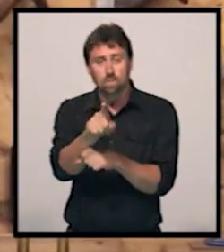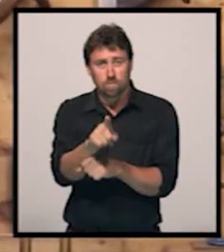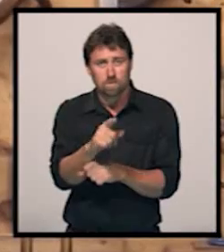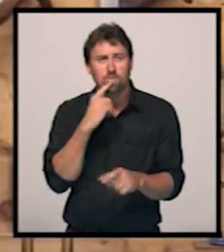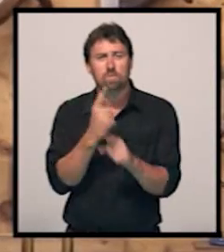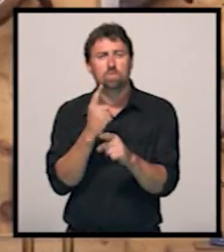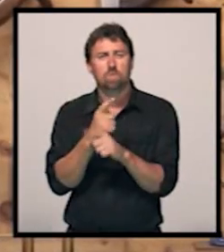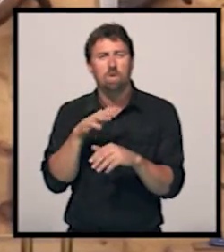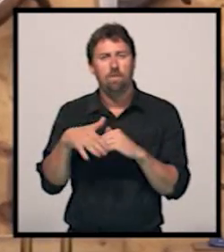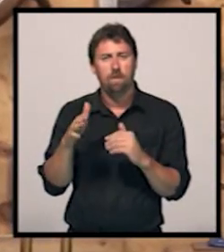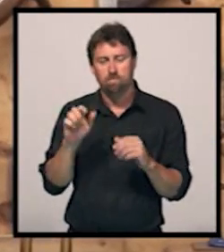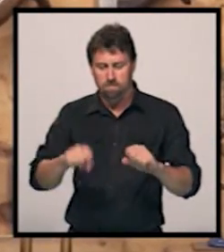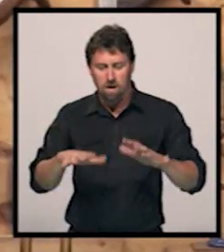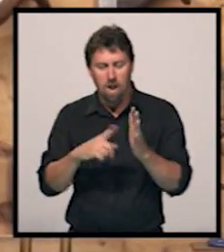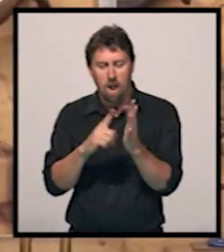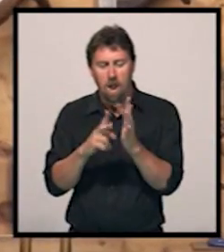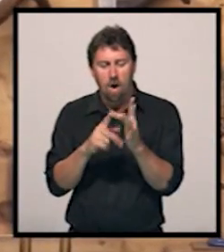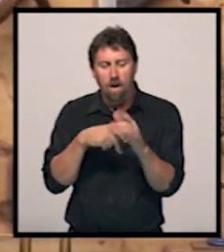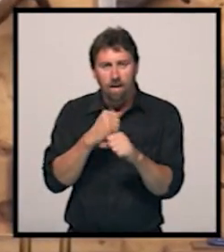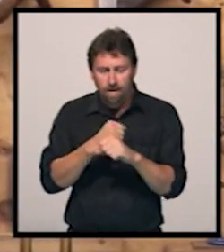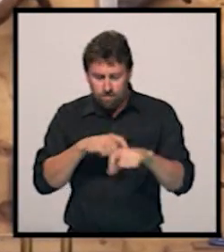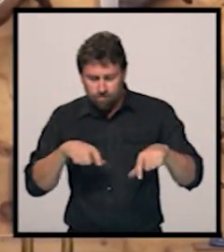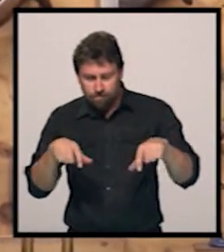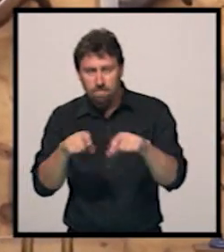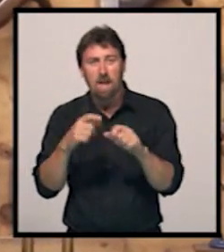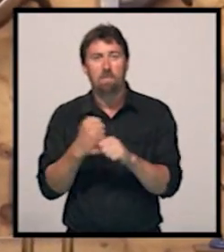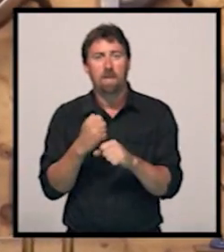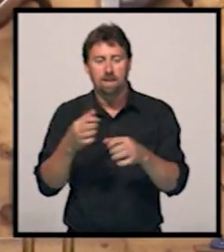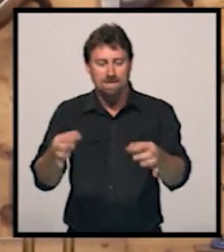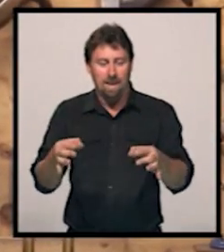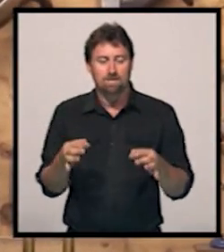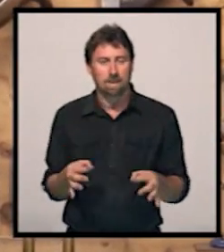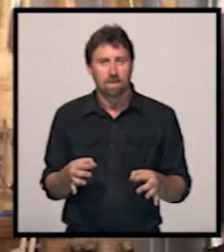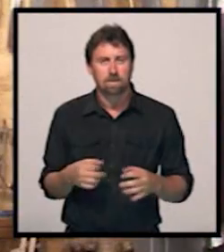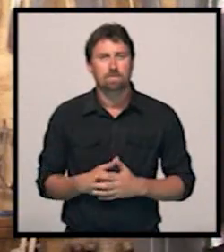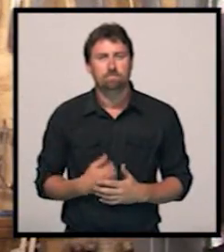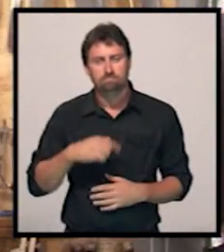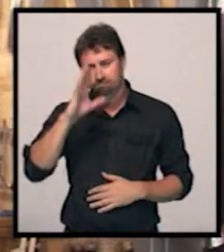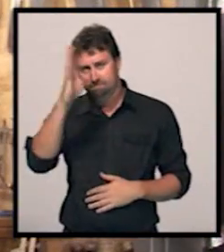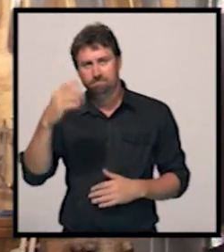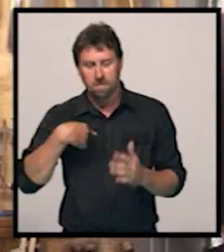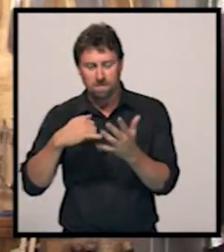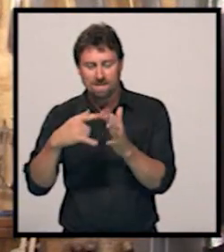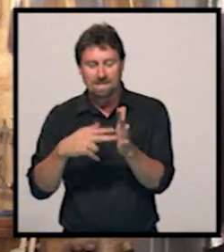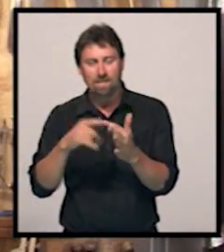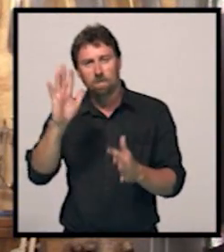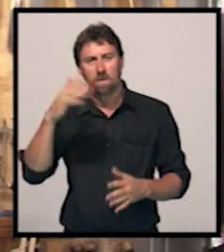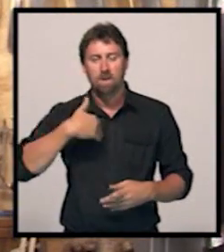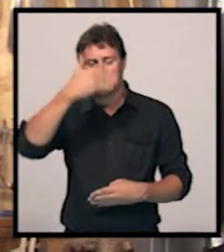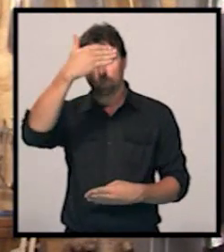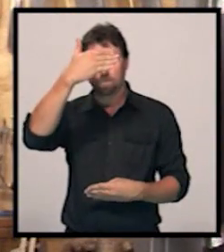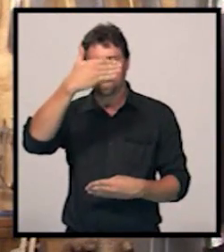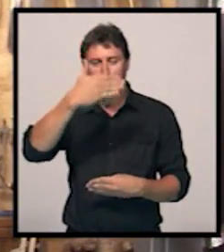lining the boxes and making some stands for them. So it's Steve once more pulling the shed door down for another week and